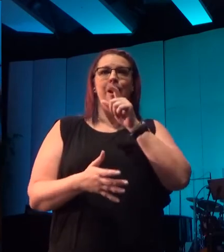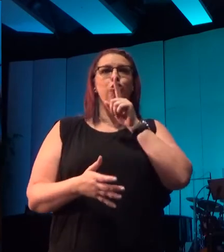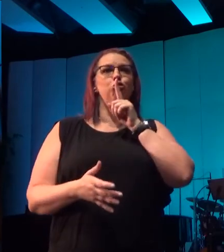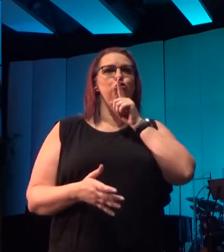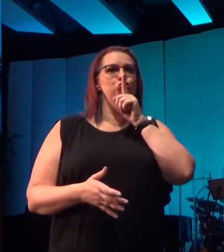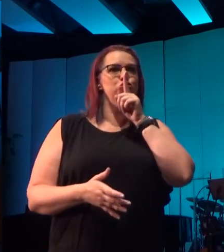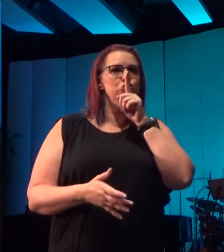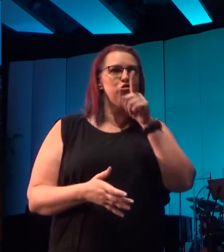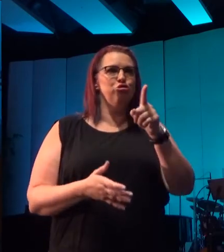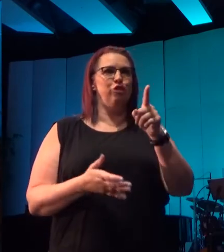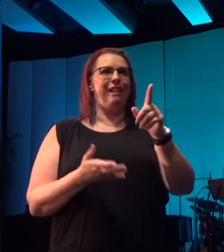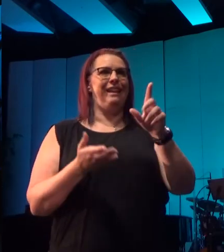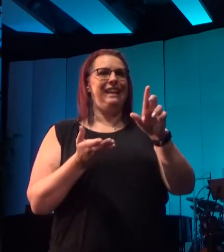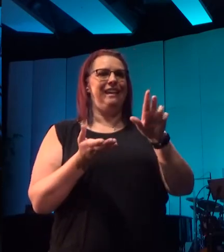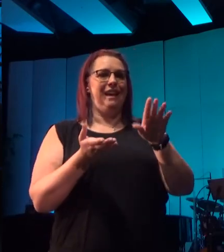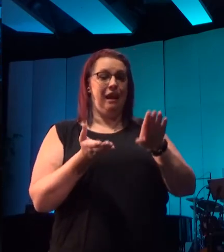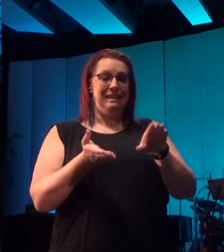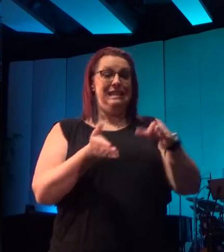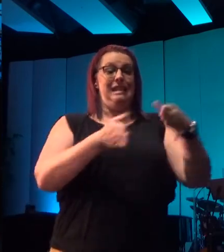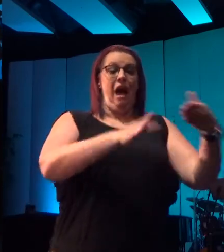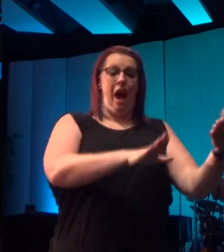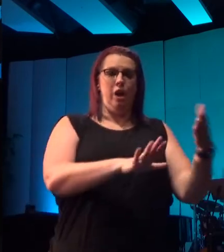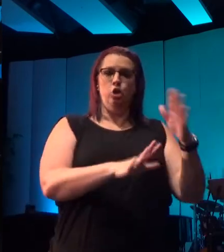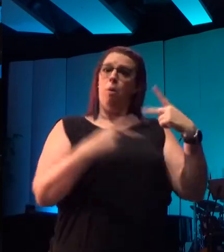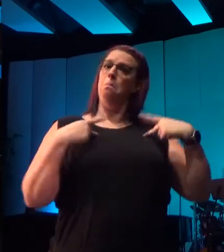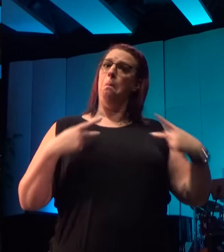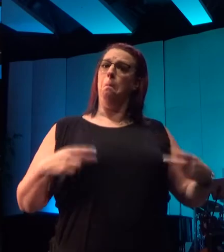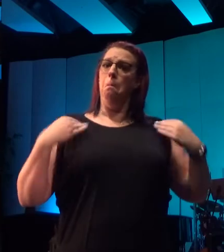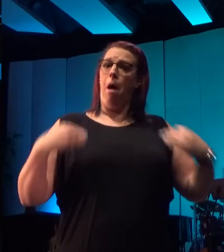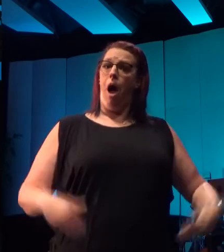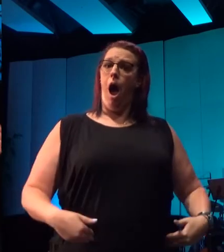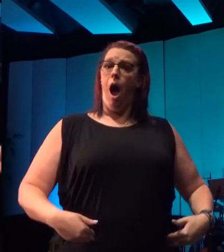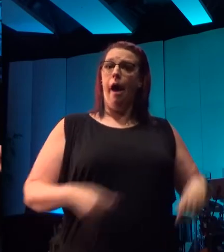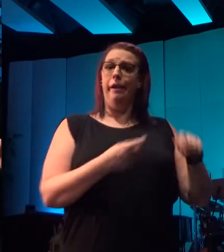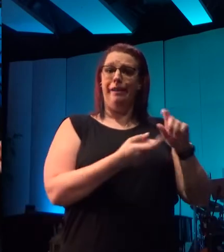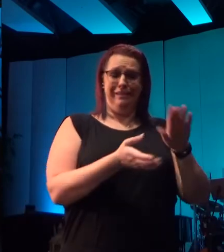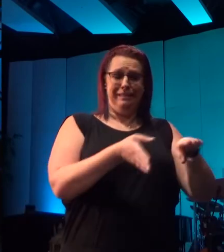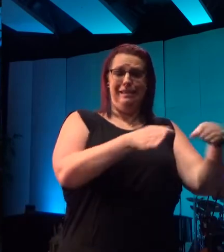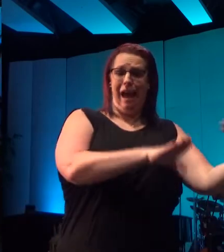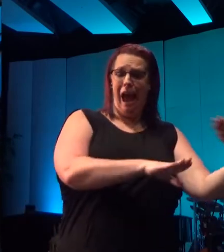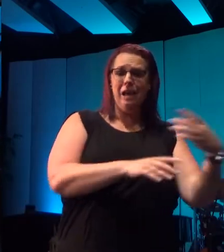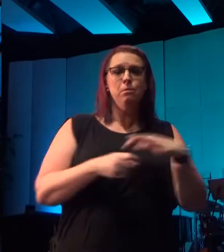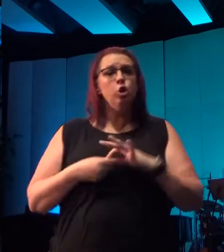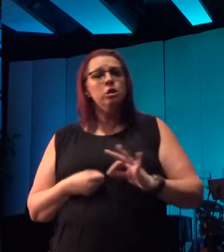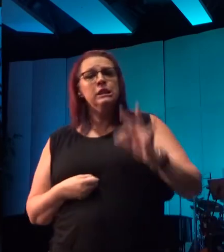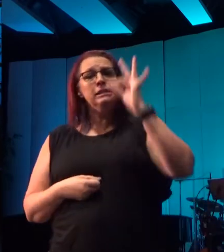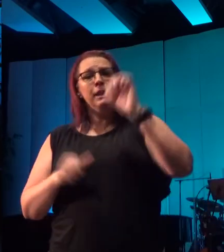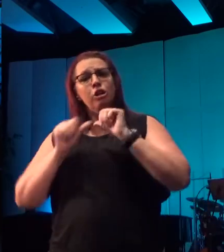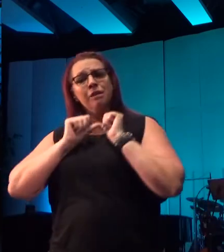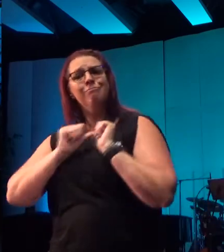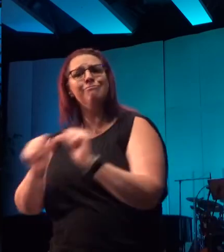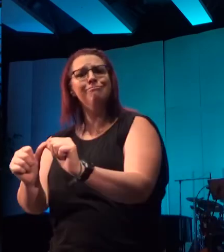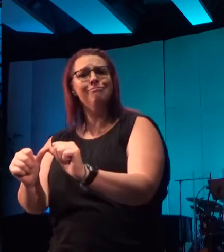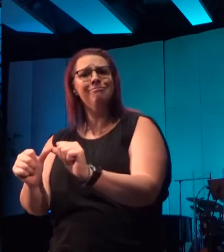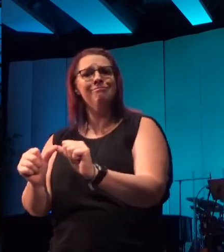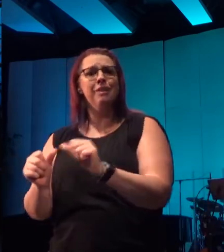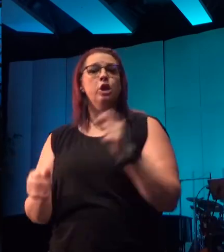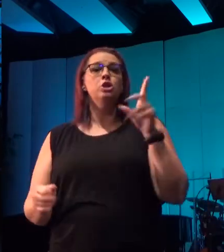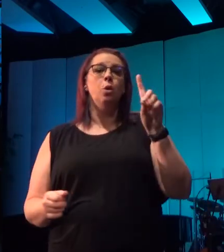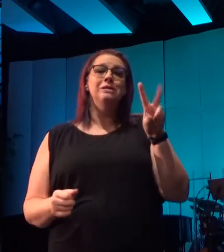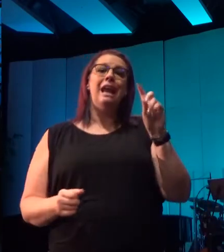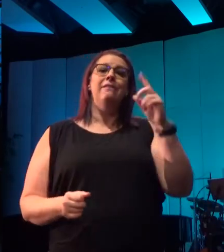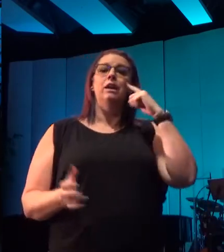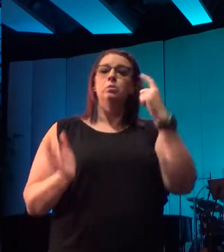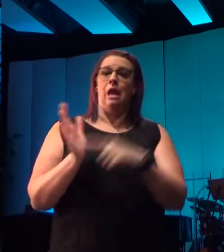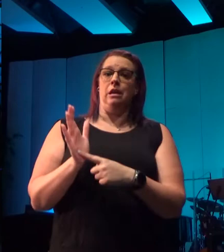The essence, the spirit never dies. He was acknowledging birthless, deathless, changeless spirit and saying,